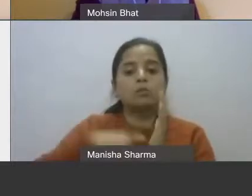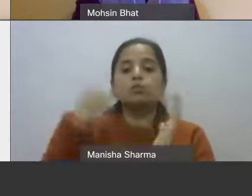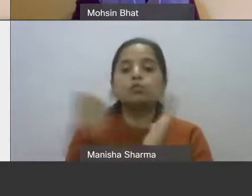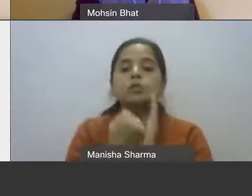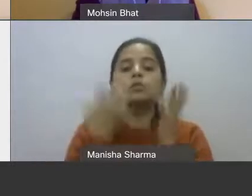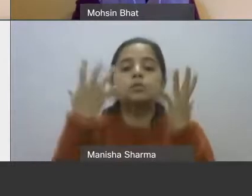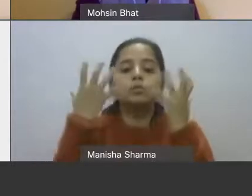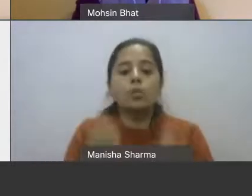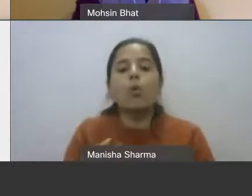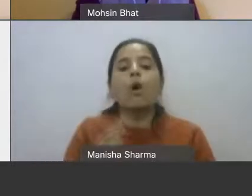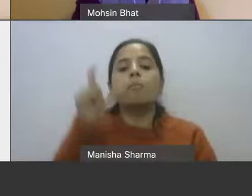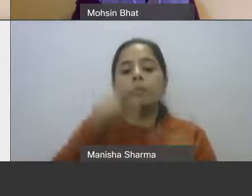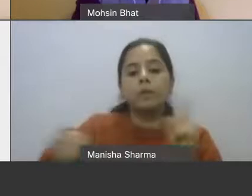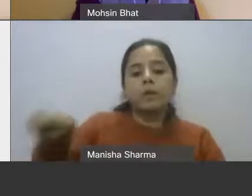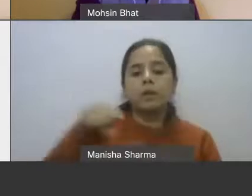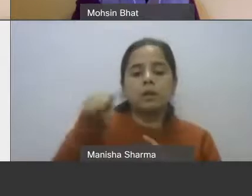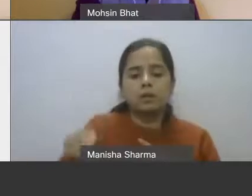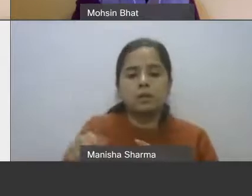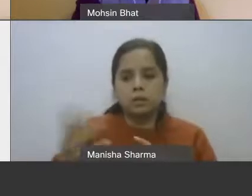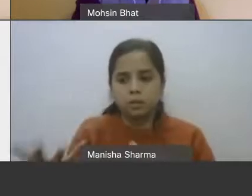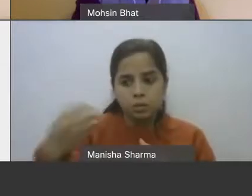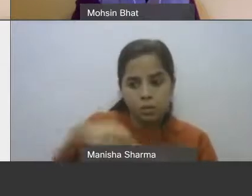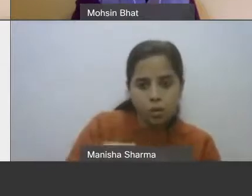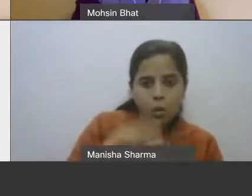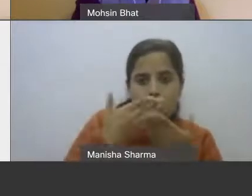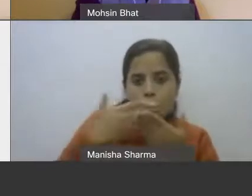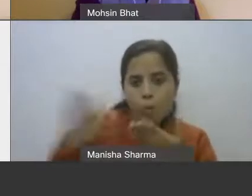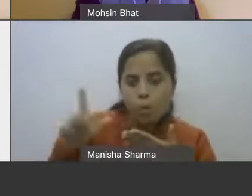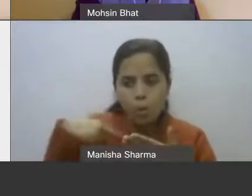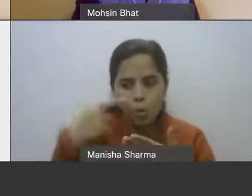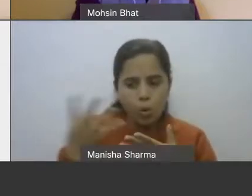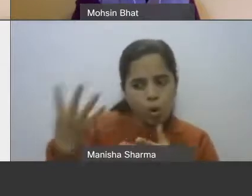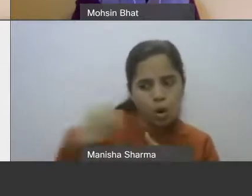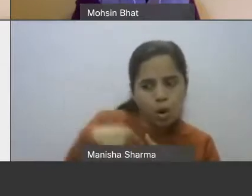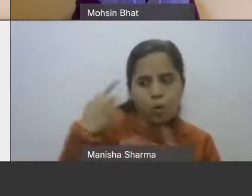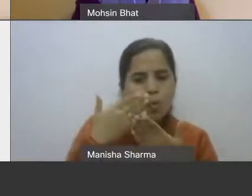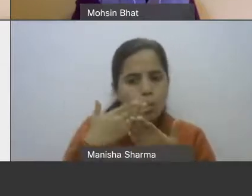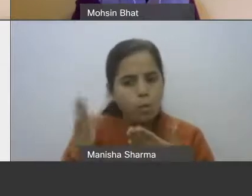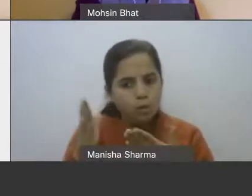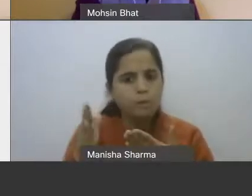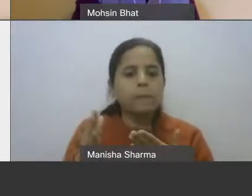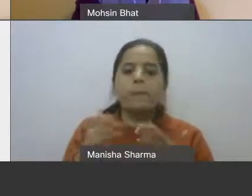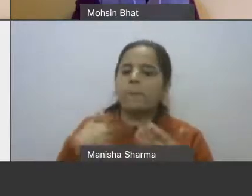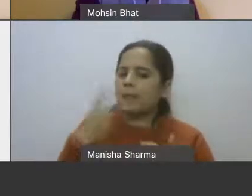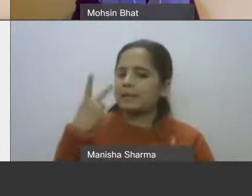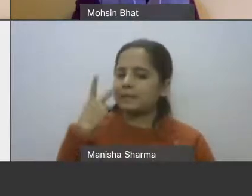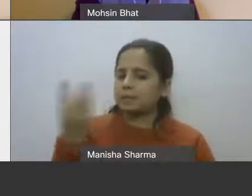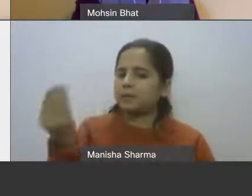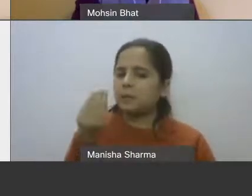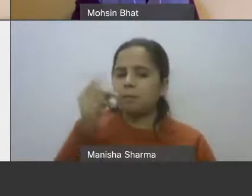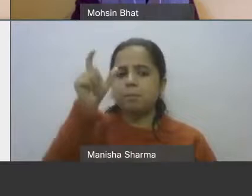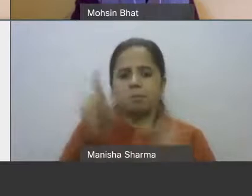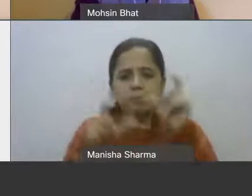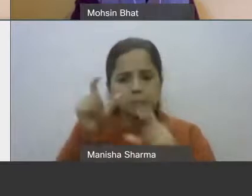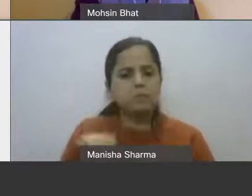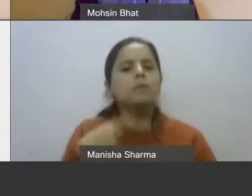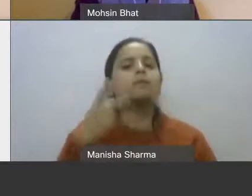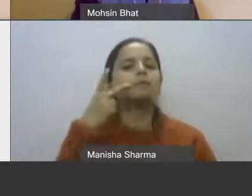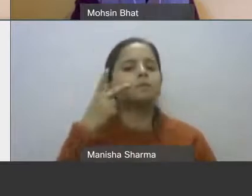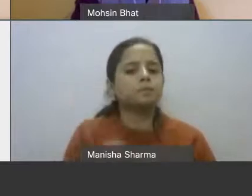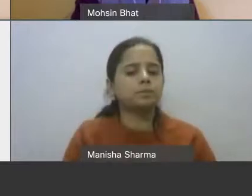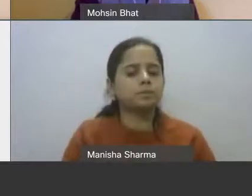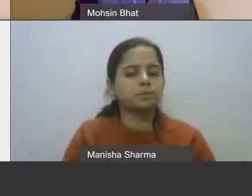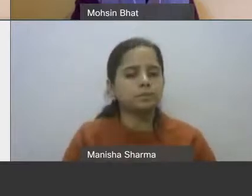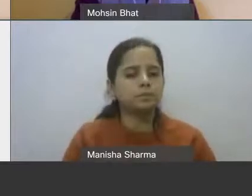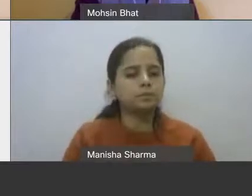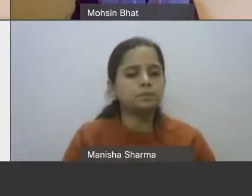it tries to exclude and who it tries to exclude. We see that some people are considered to be, or attempted